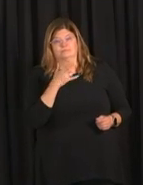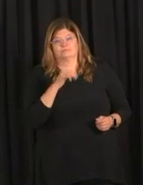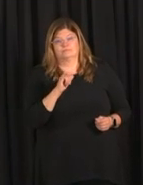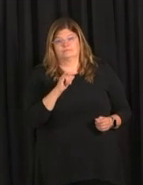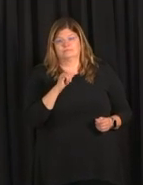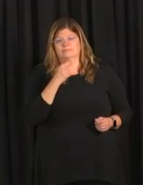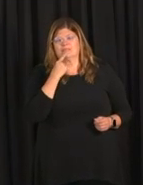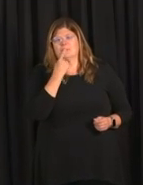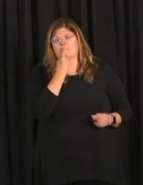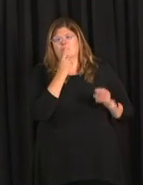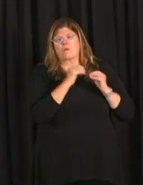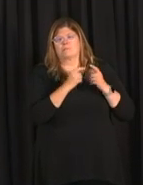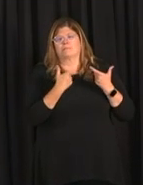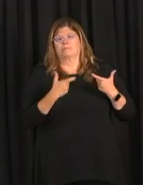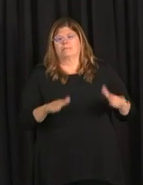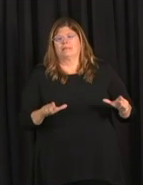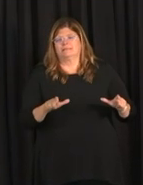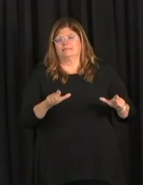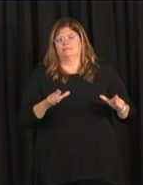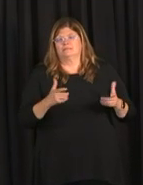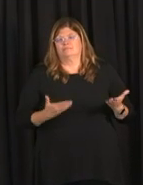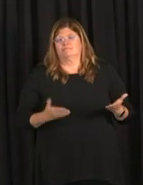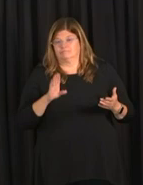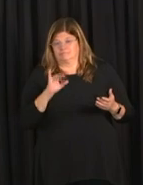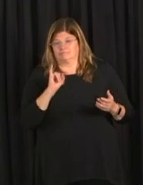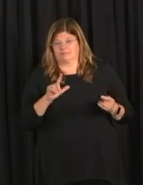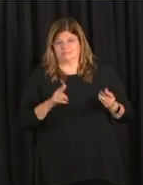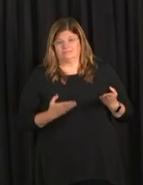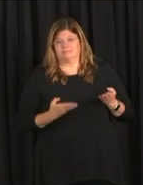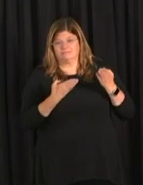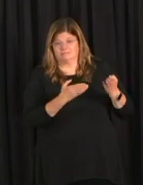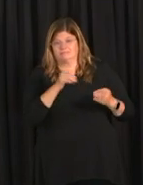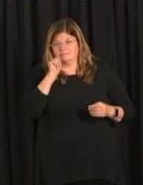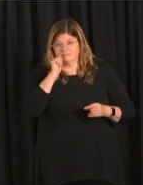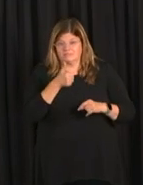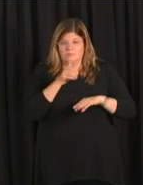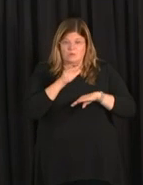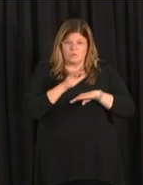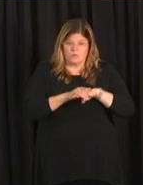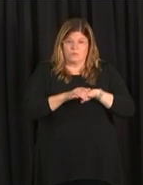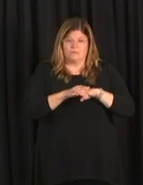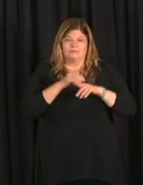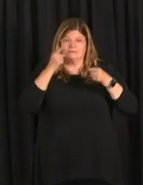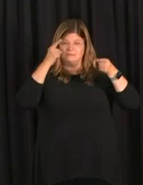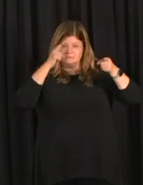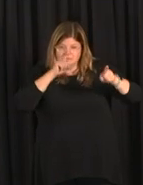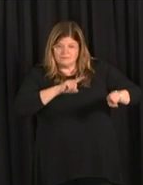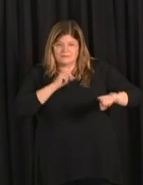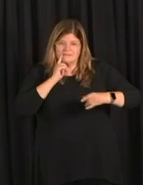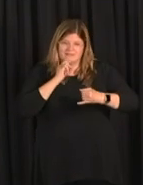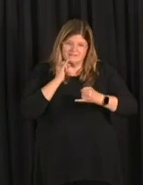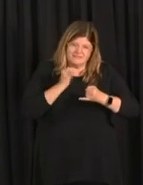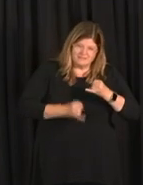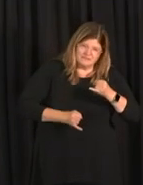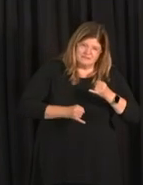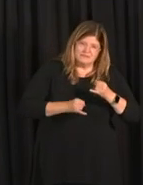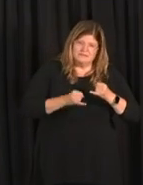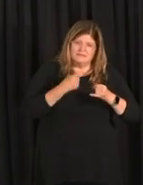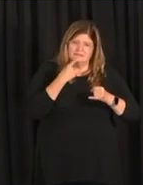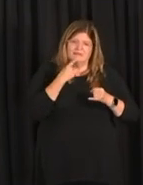One of the major bills on the agenda for tomorrow that's on consent, but is for final reading, is the Vision